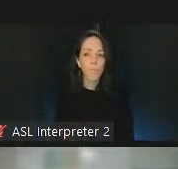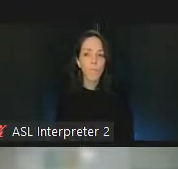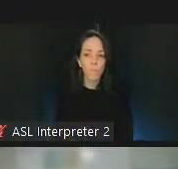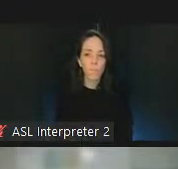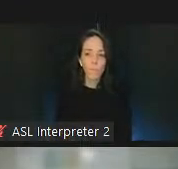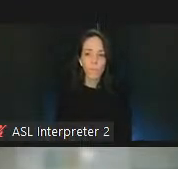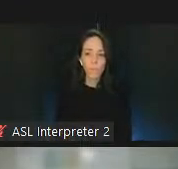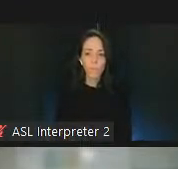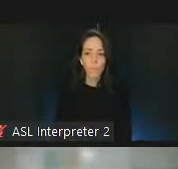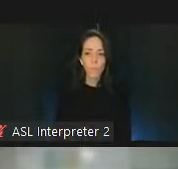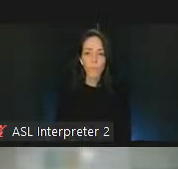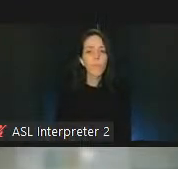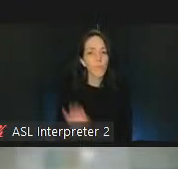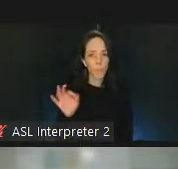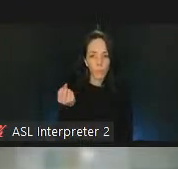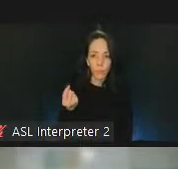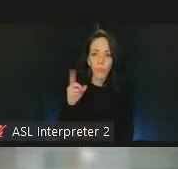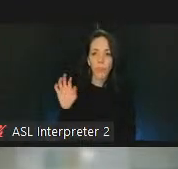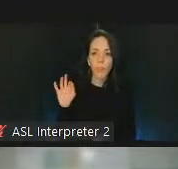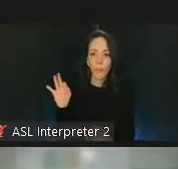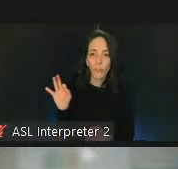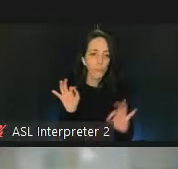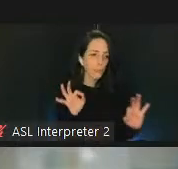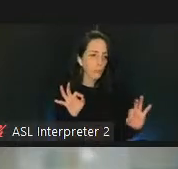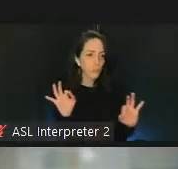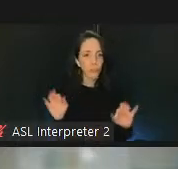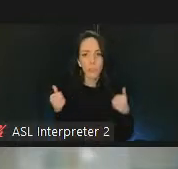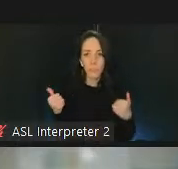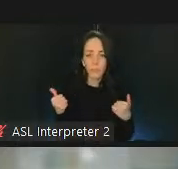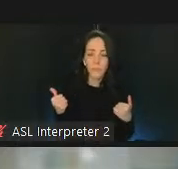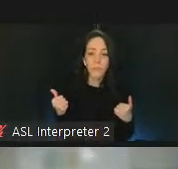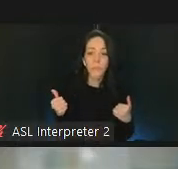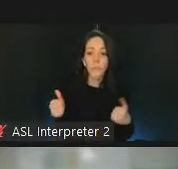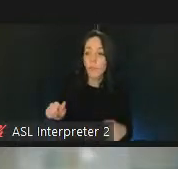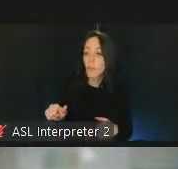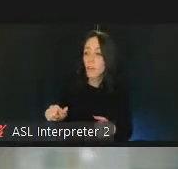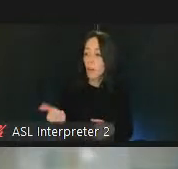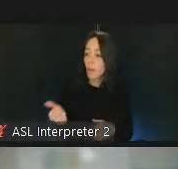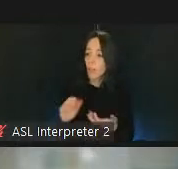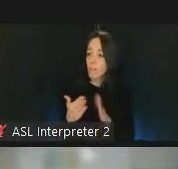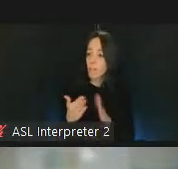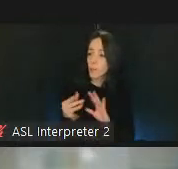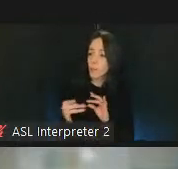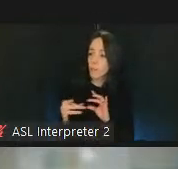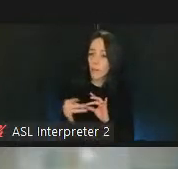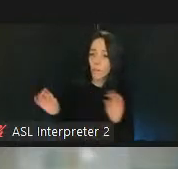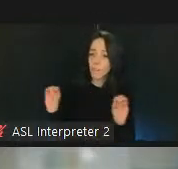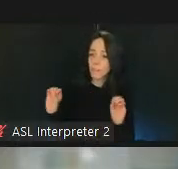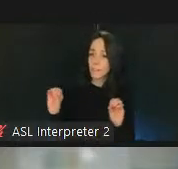All right. All right, so that sounds good. All right, so no other community comments that we're aware of?